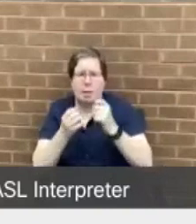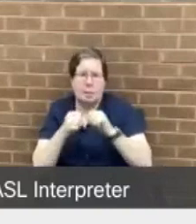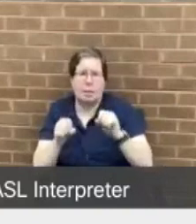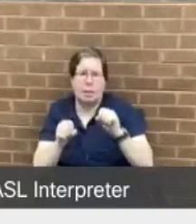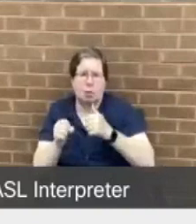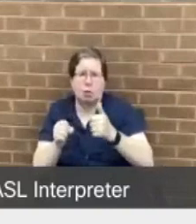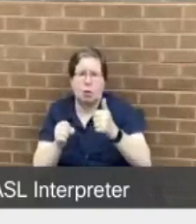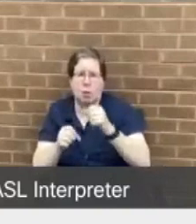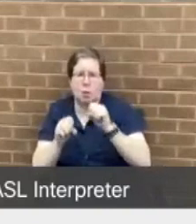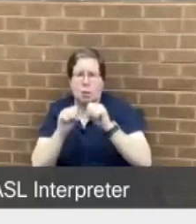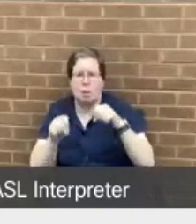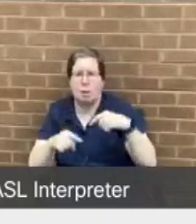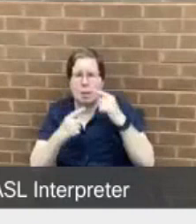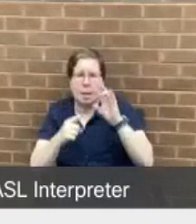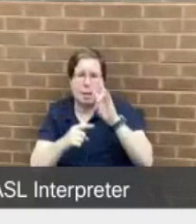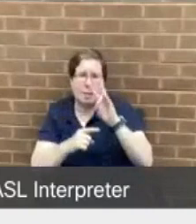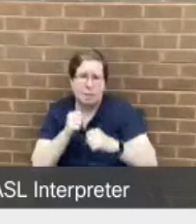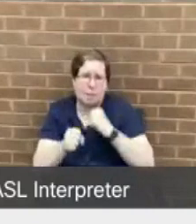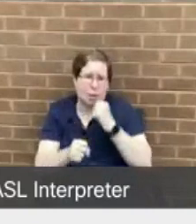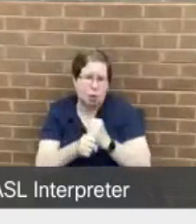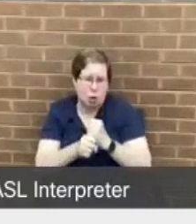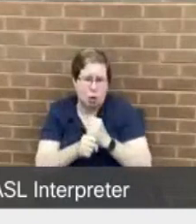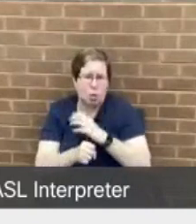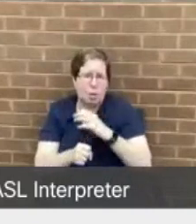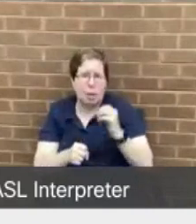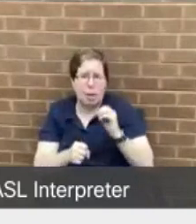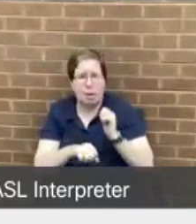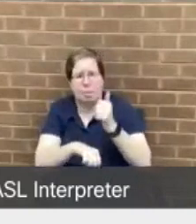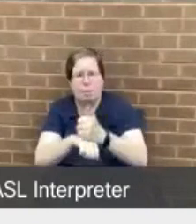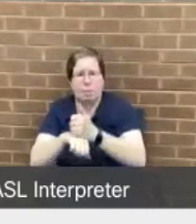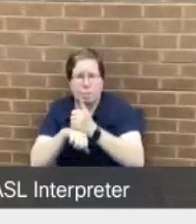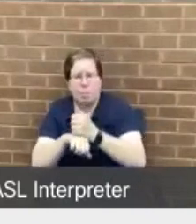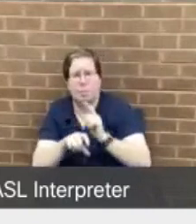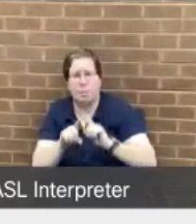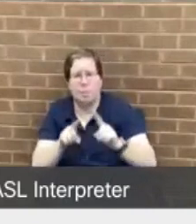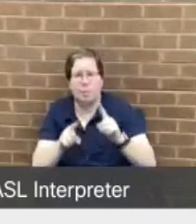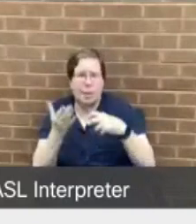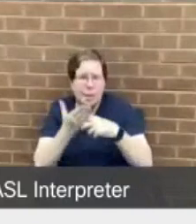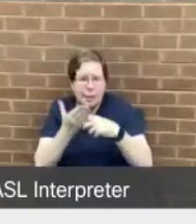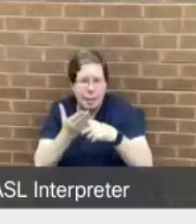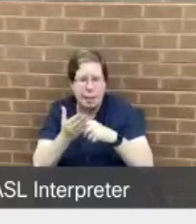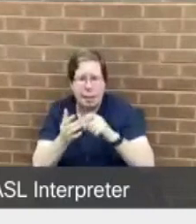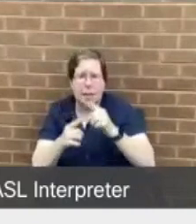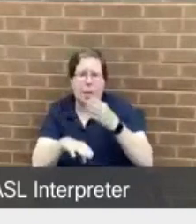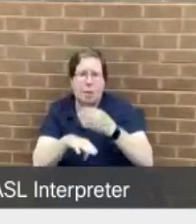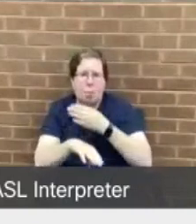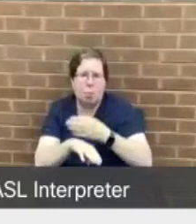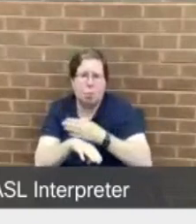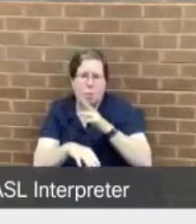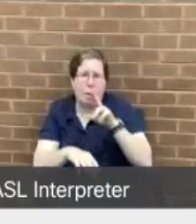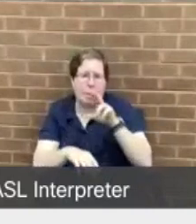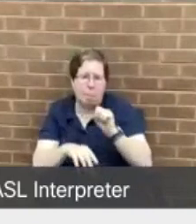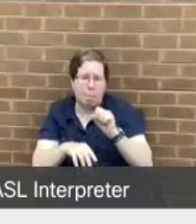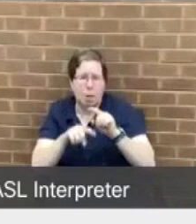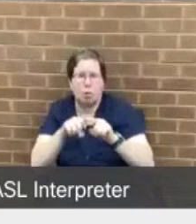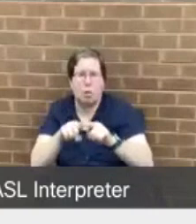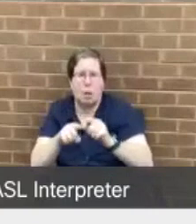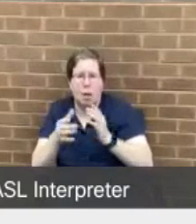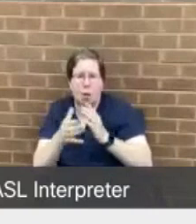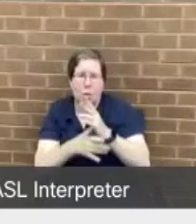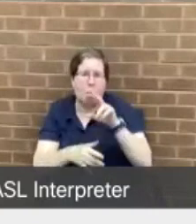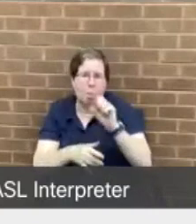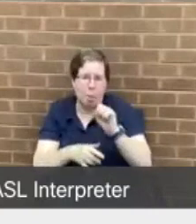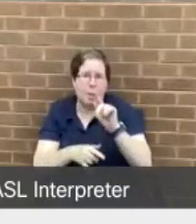in the U.S. for the past 7 years, implementation of Charm Pass mobile ticketing, improving our bus reliability through dedicated bus lanes,